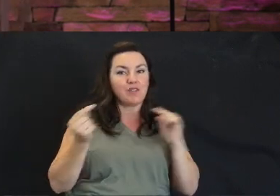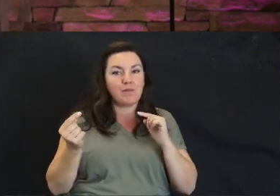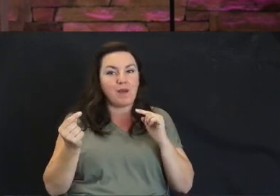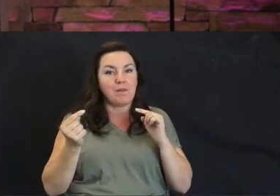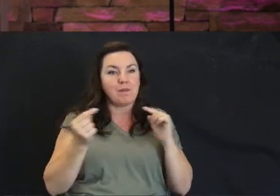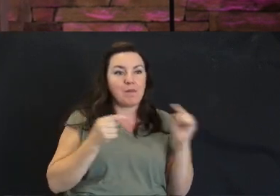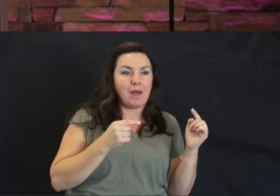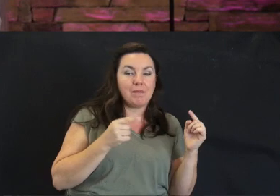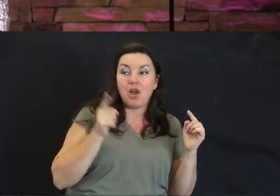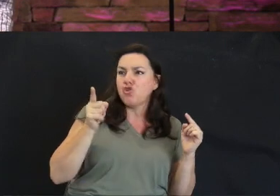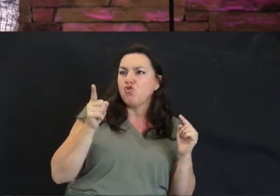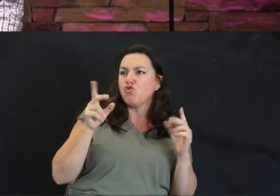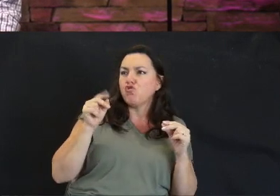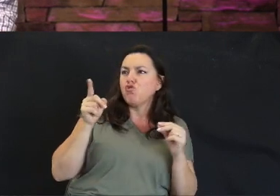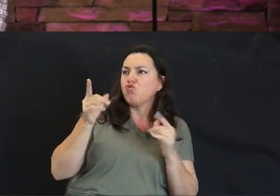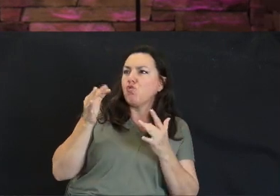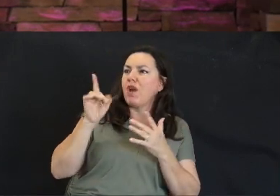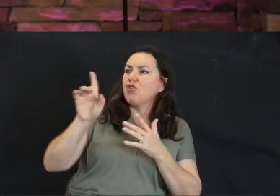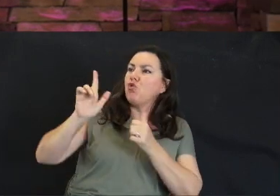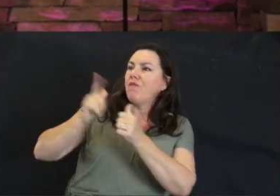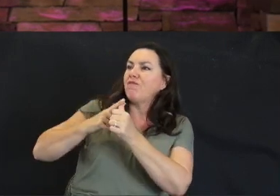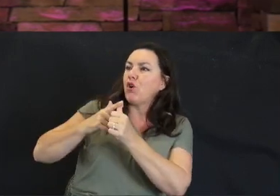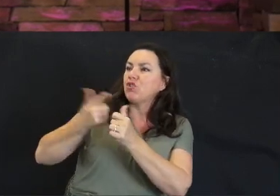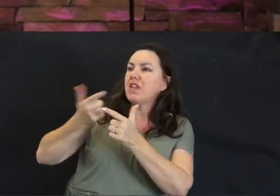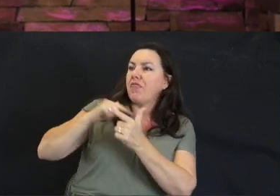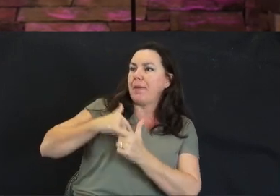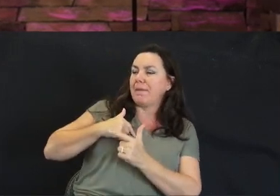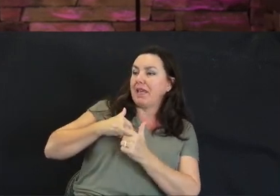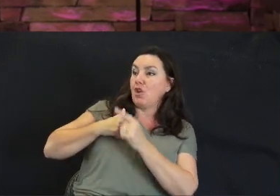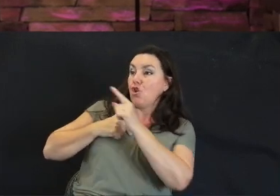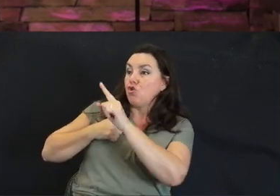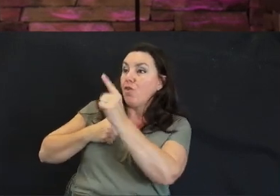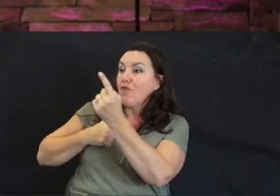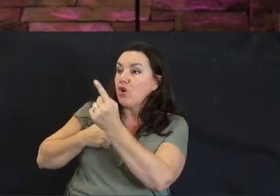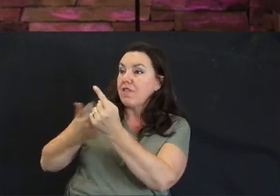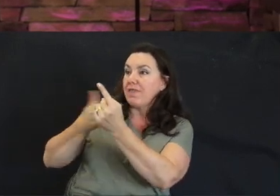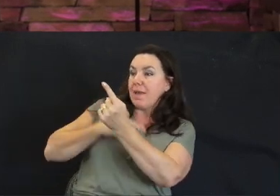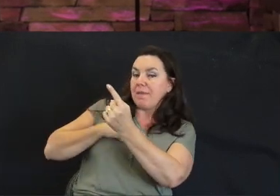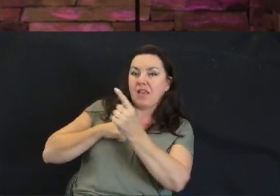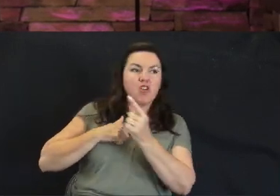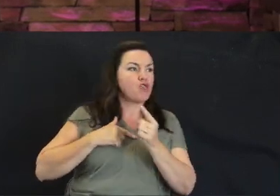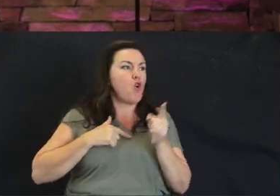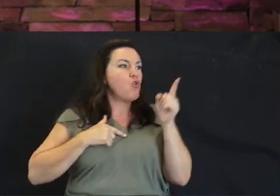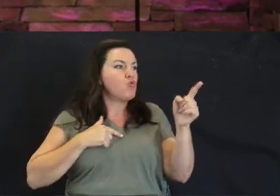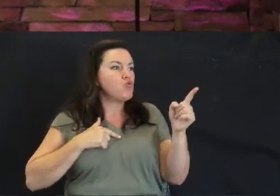and wives Waiting for the other person To be godly Before they will do What they are called to do Sound familiar?